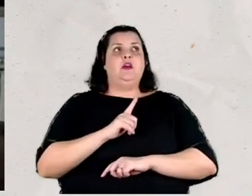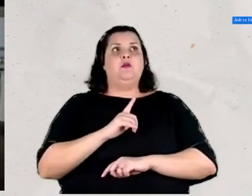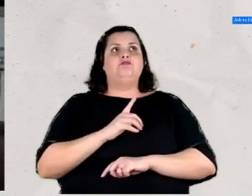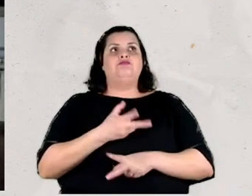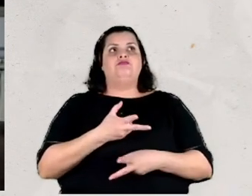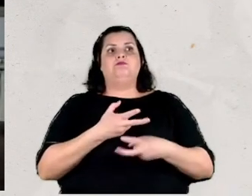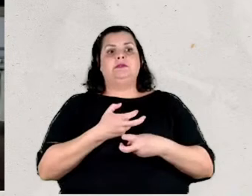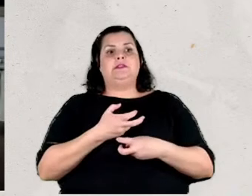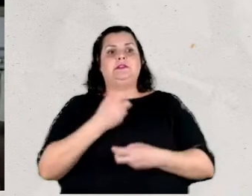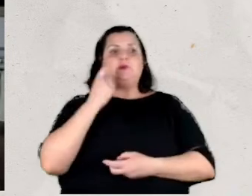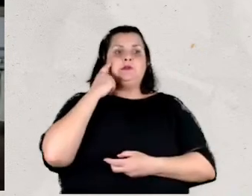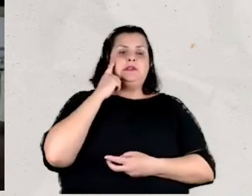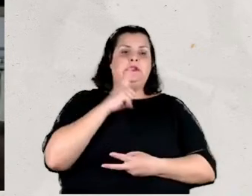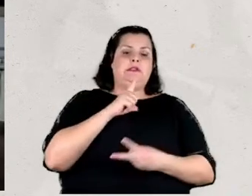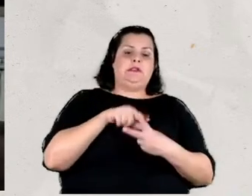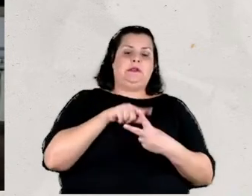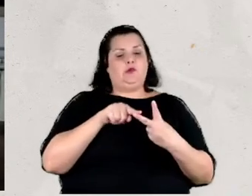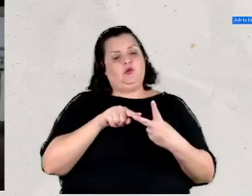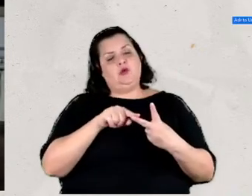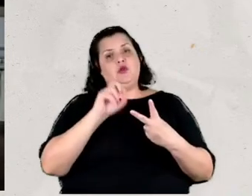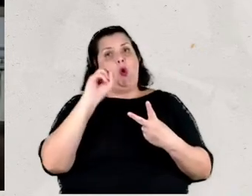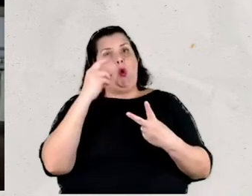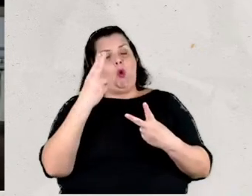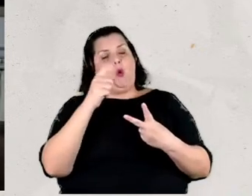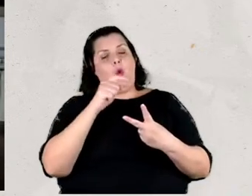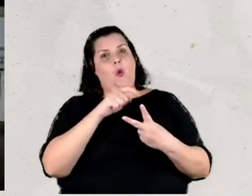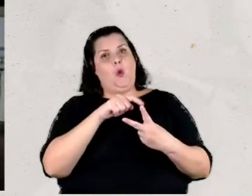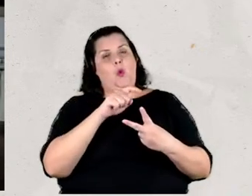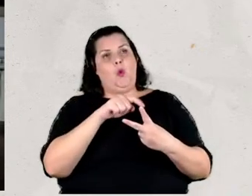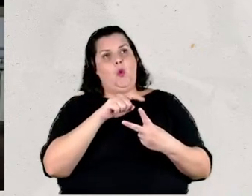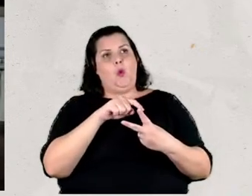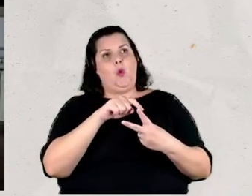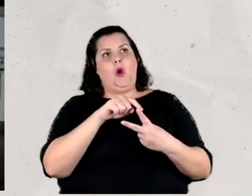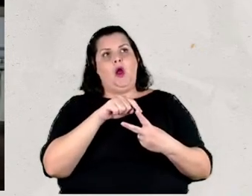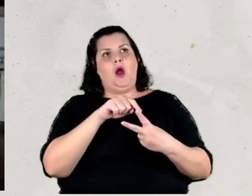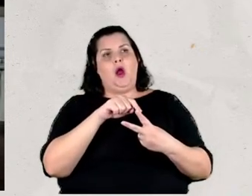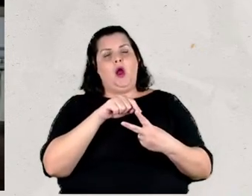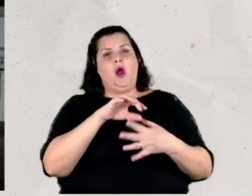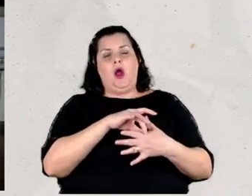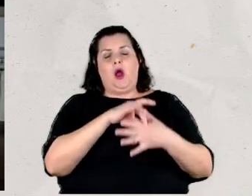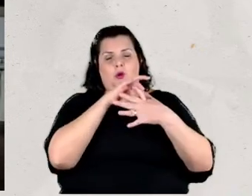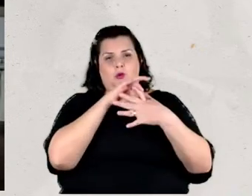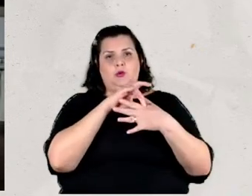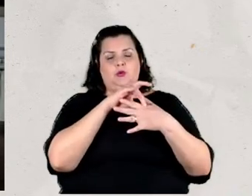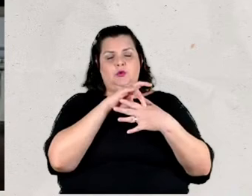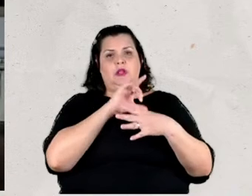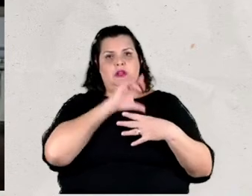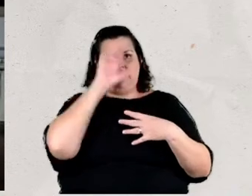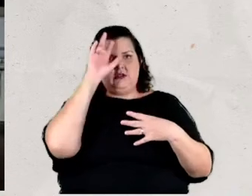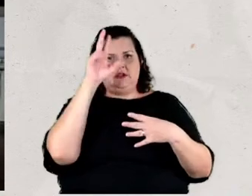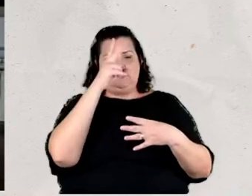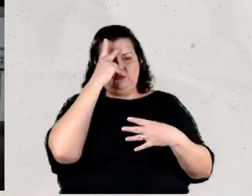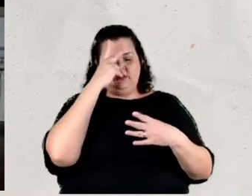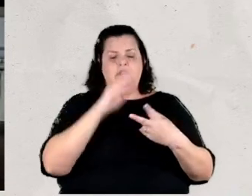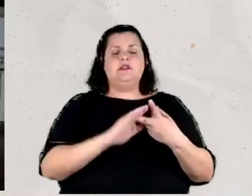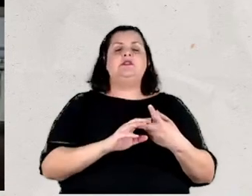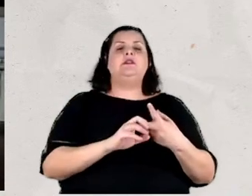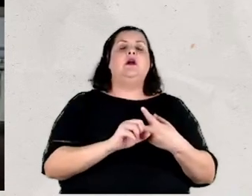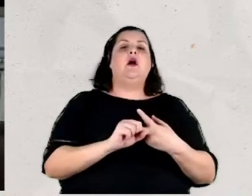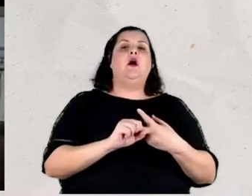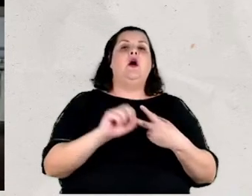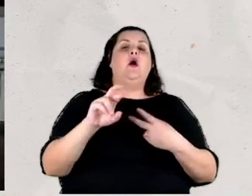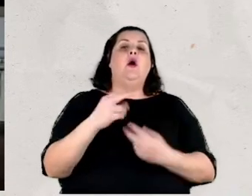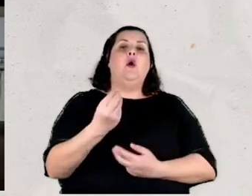everyone knows is deeply corrupt, or there's Hamas, which is spiritually corrupt.